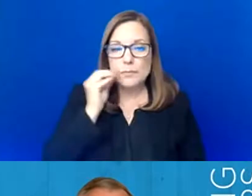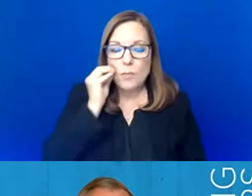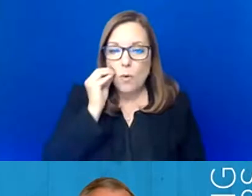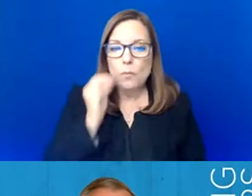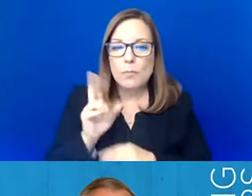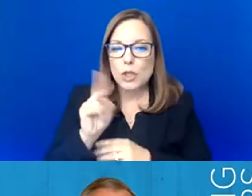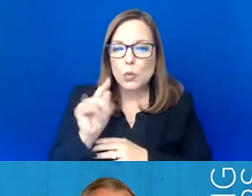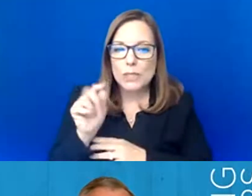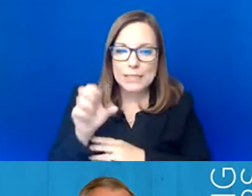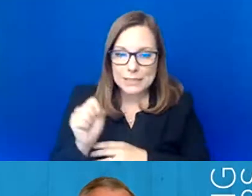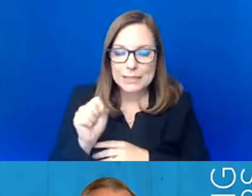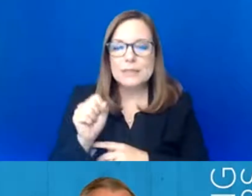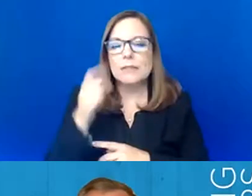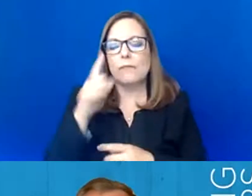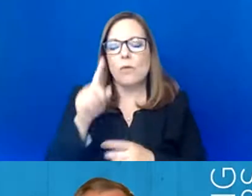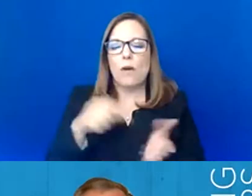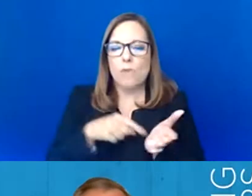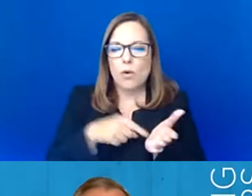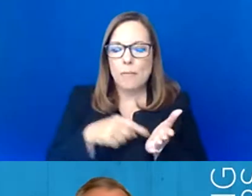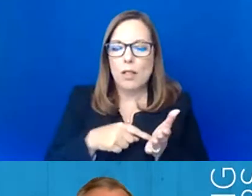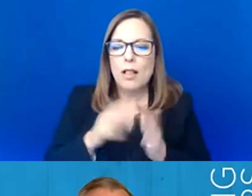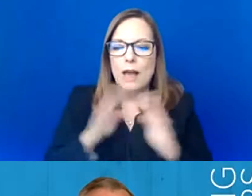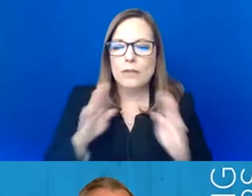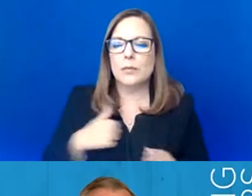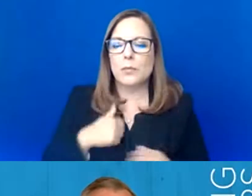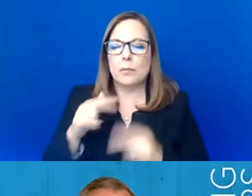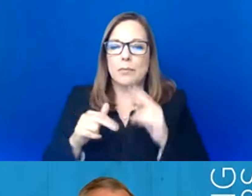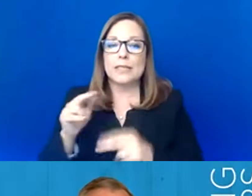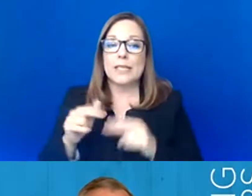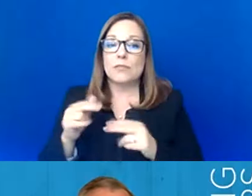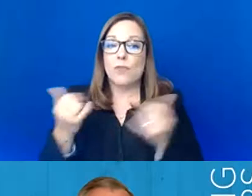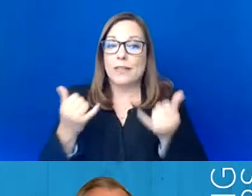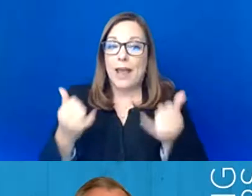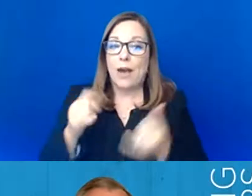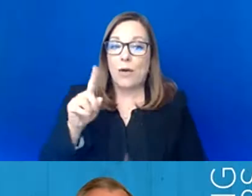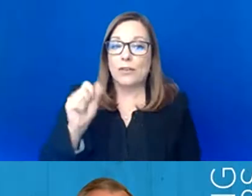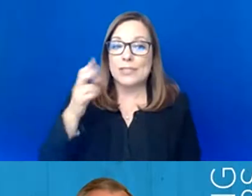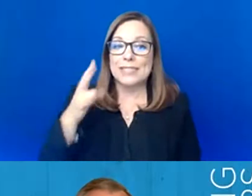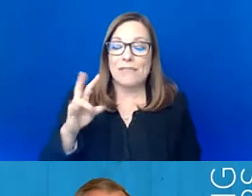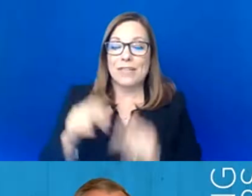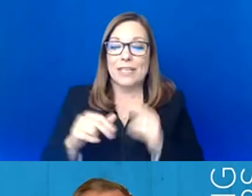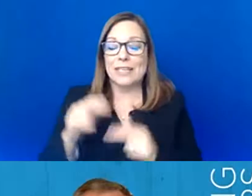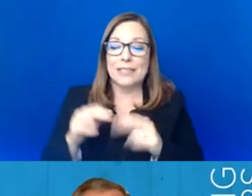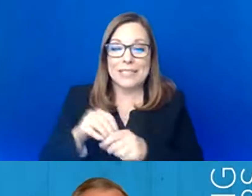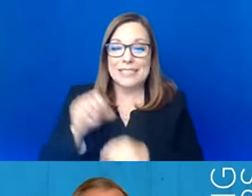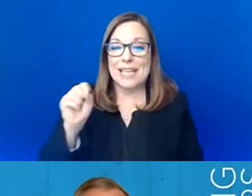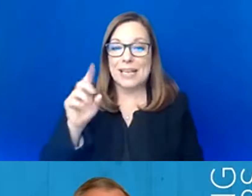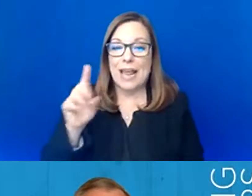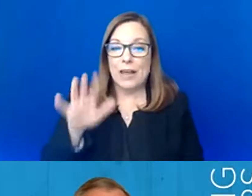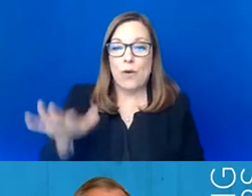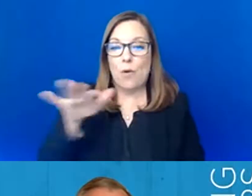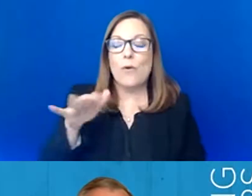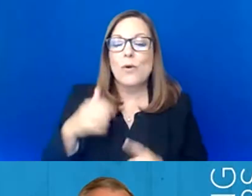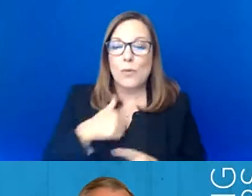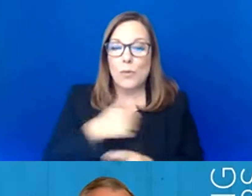housing. We're in the process of building a 117 unit complex in the City Heights neighborhood of San Diego. We're